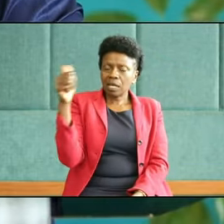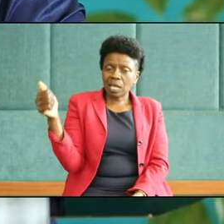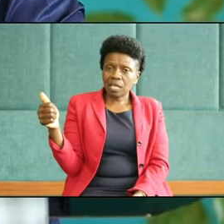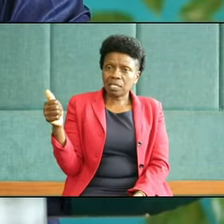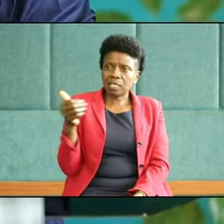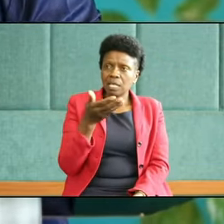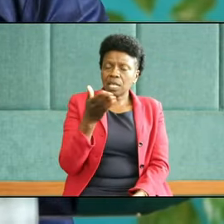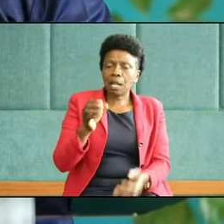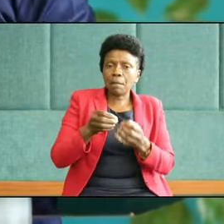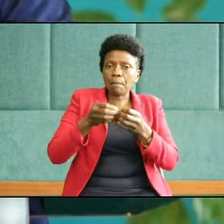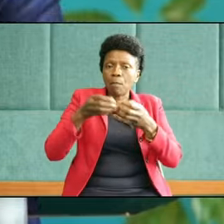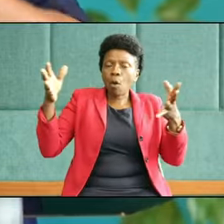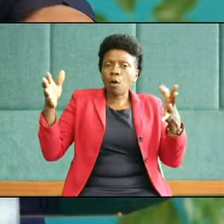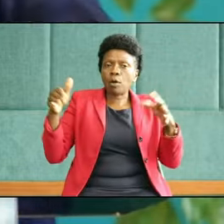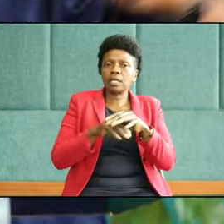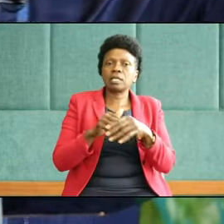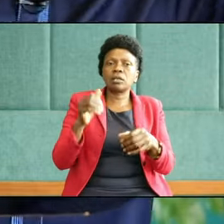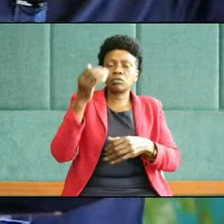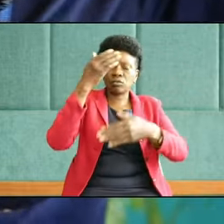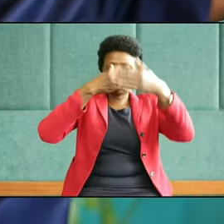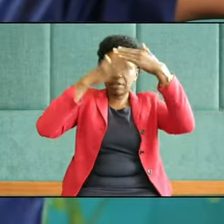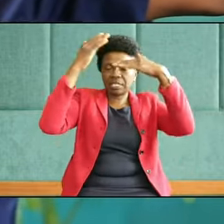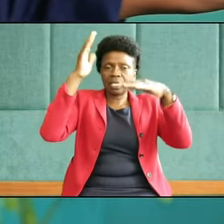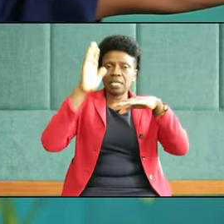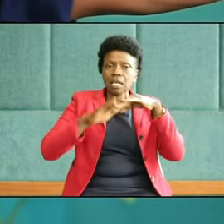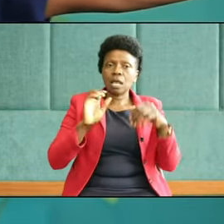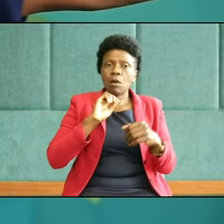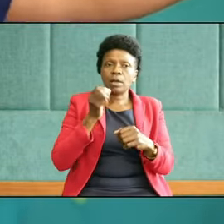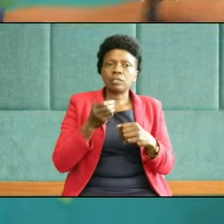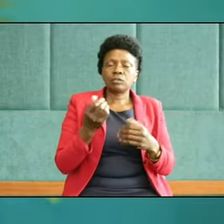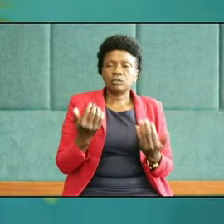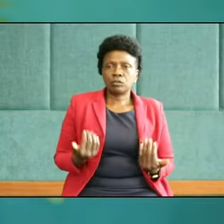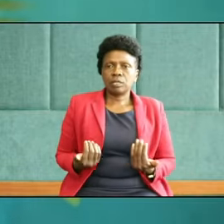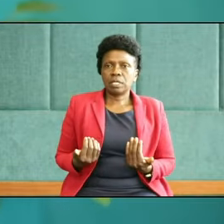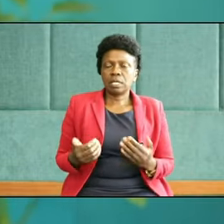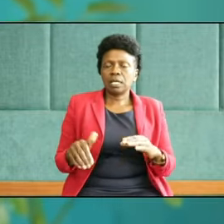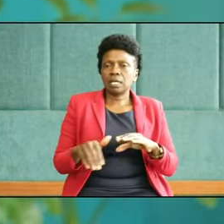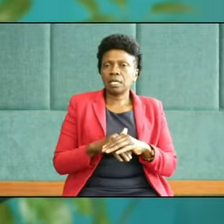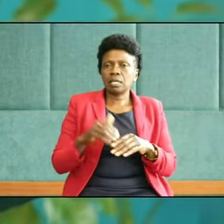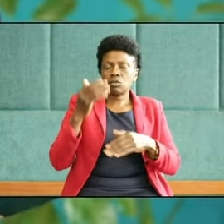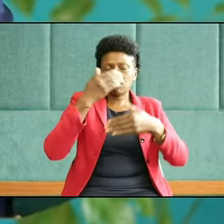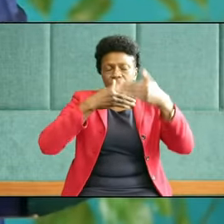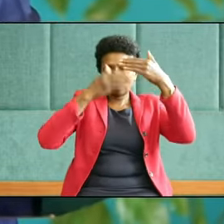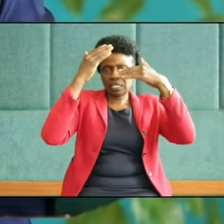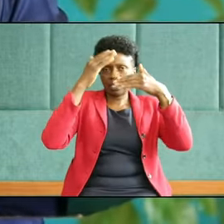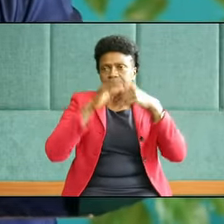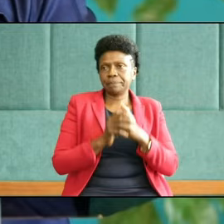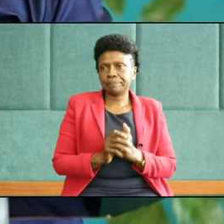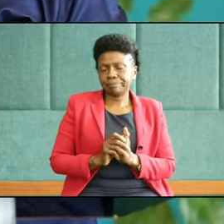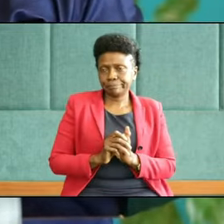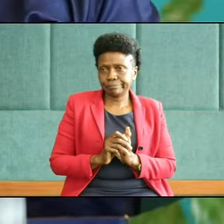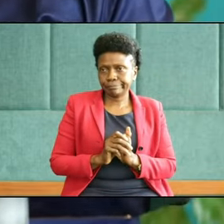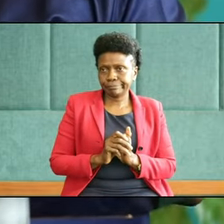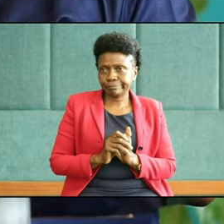more in the universities even than our children in the universities.